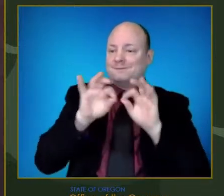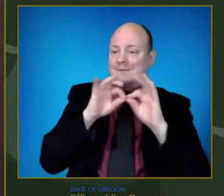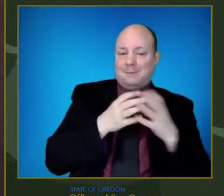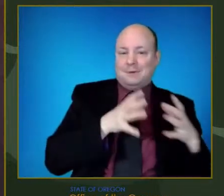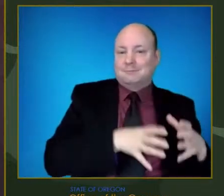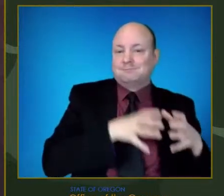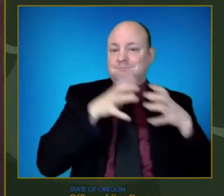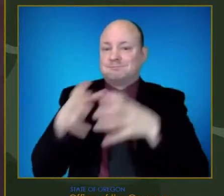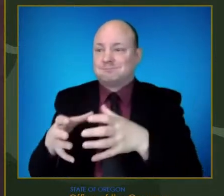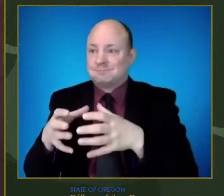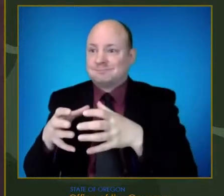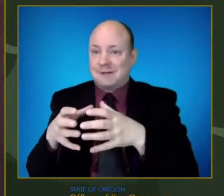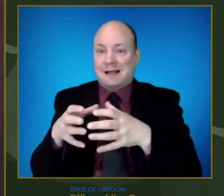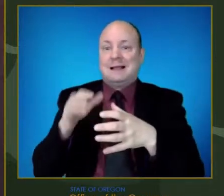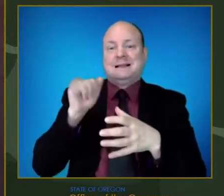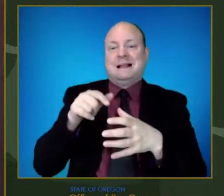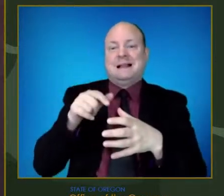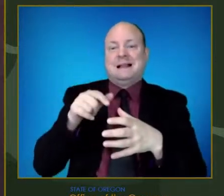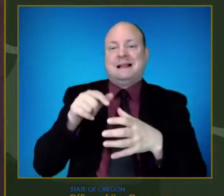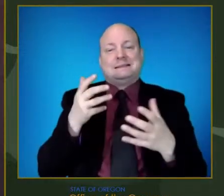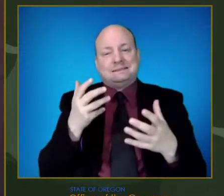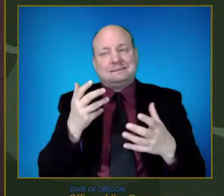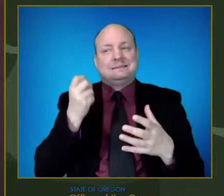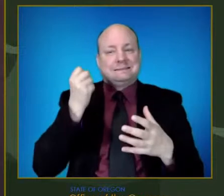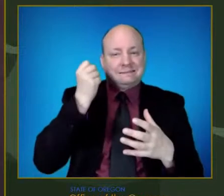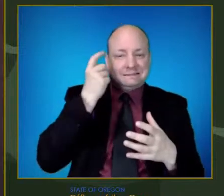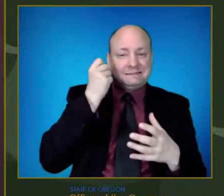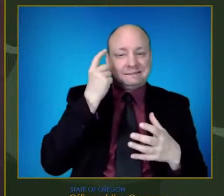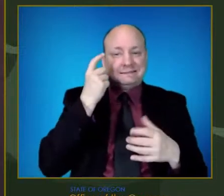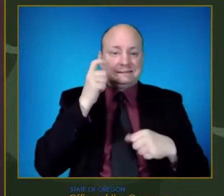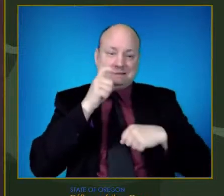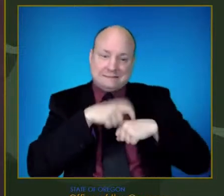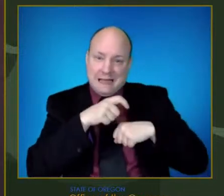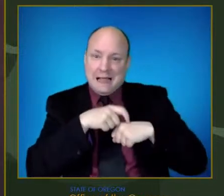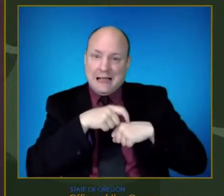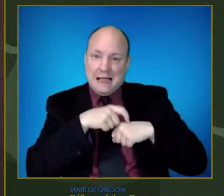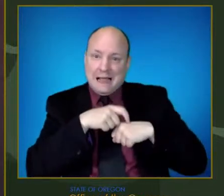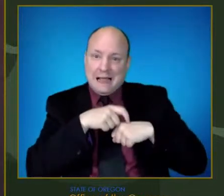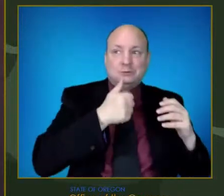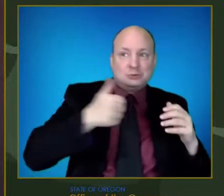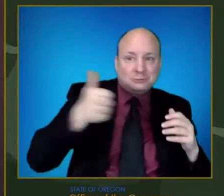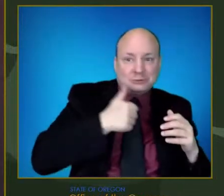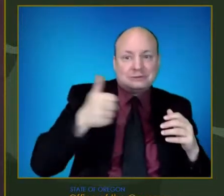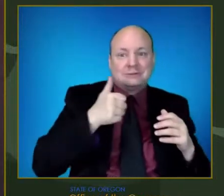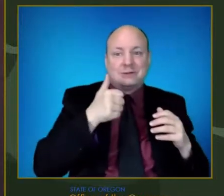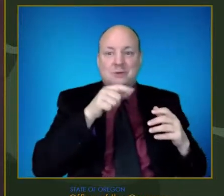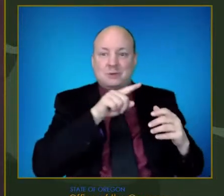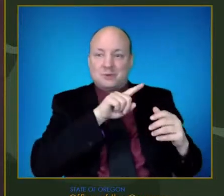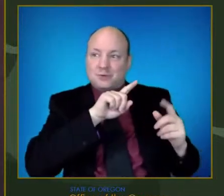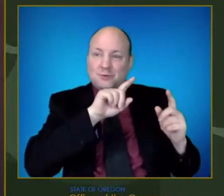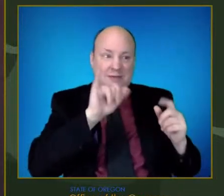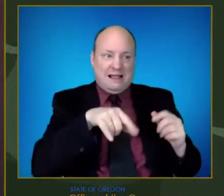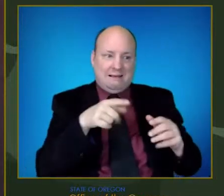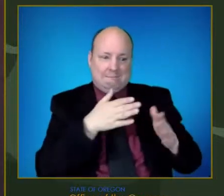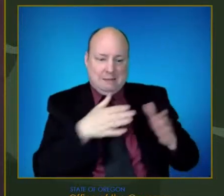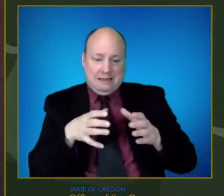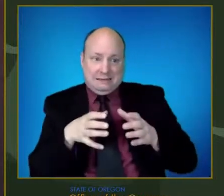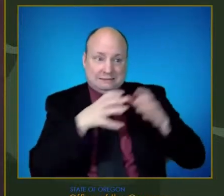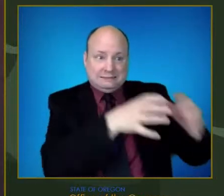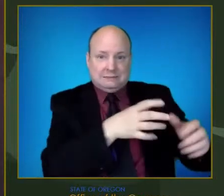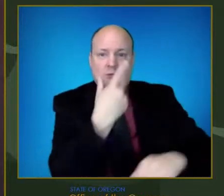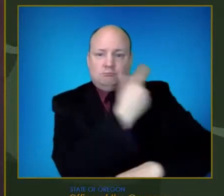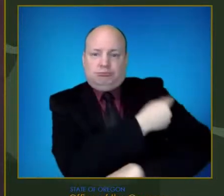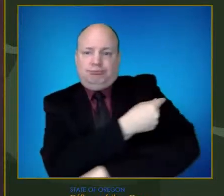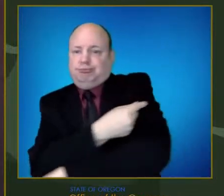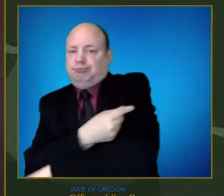everyone to find the time and the transportation to get to a vaccination appointment. If you're a frontline worker making